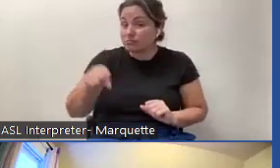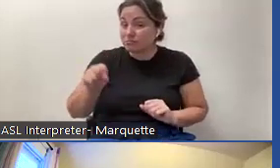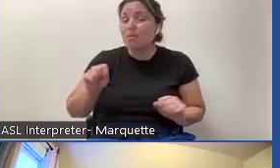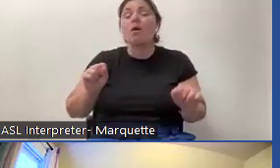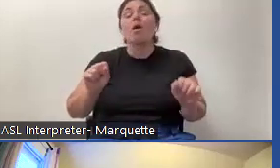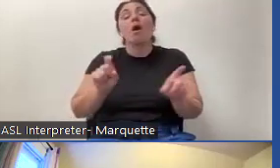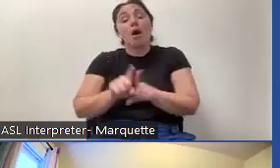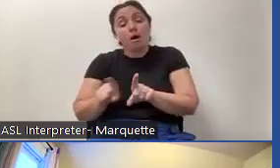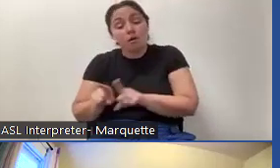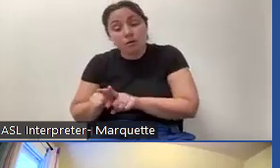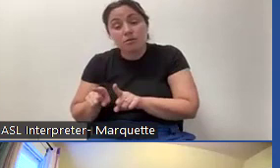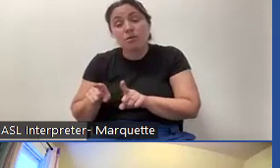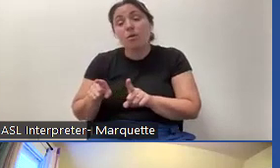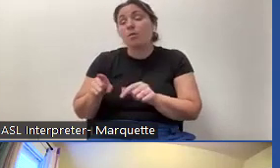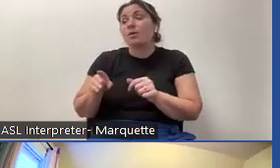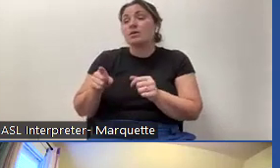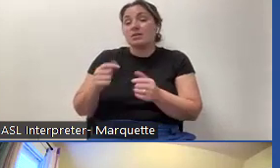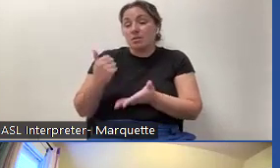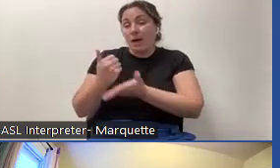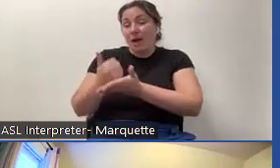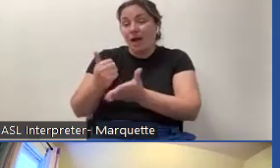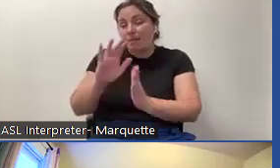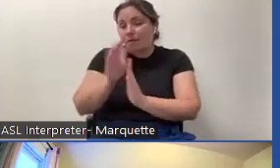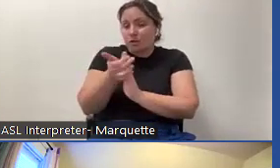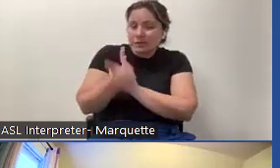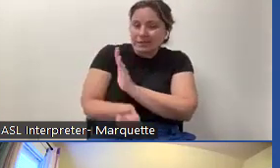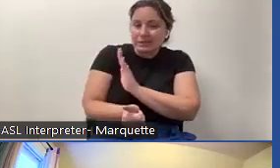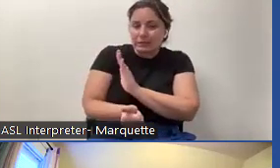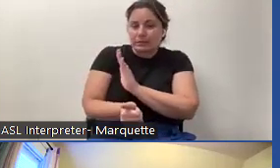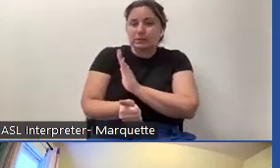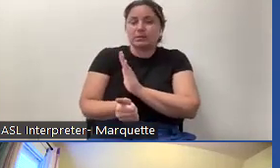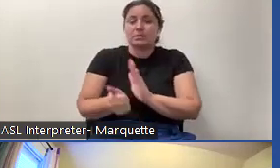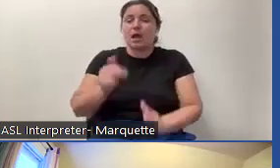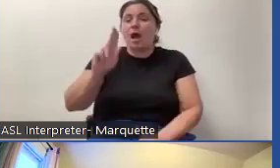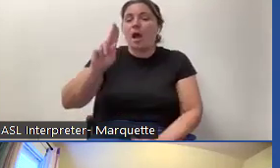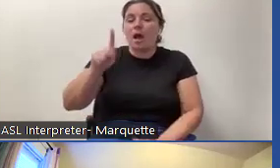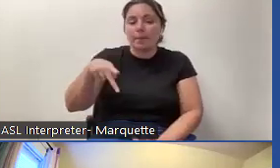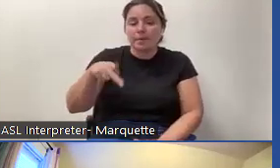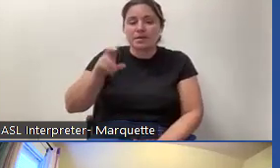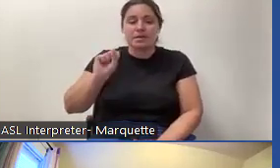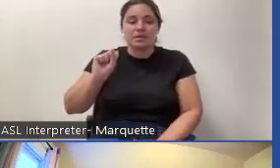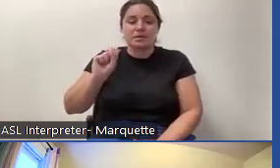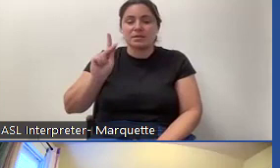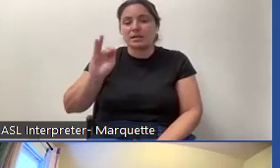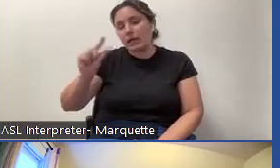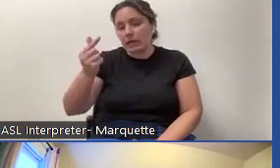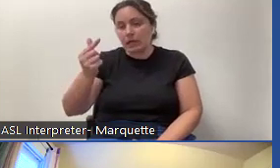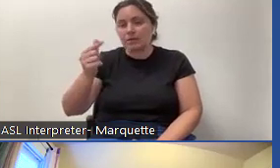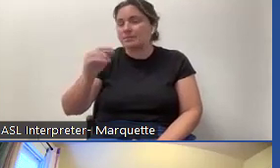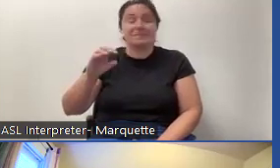also access services to help with skill building, with upskilling, right? Adding more